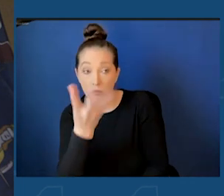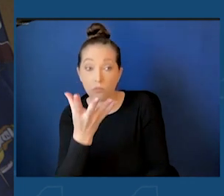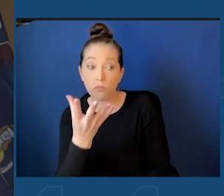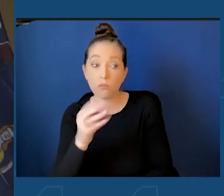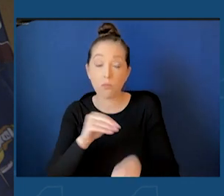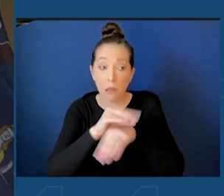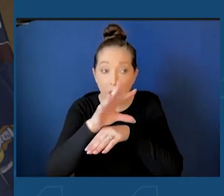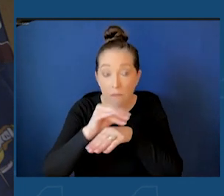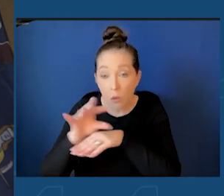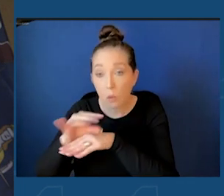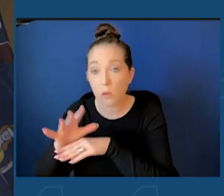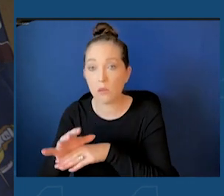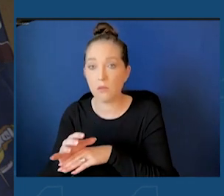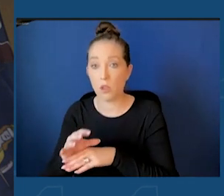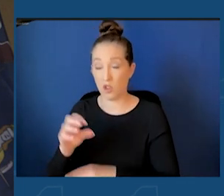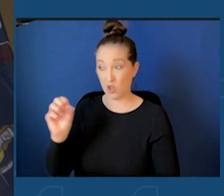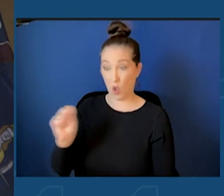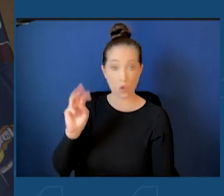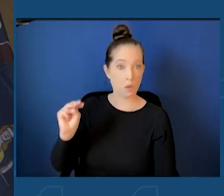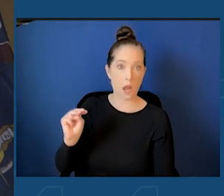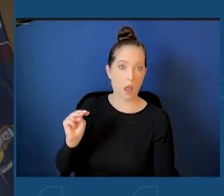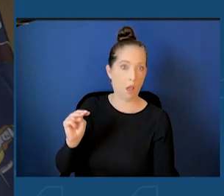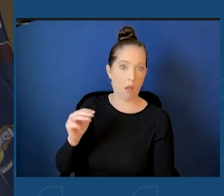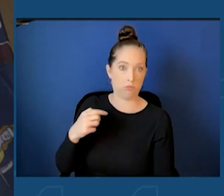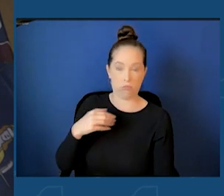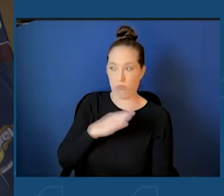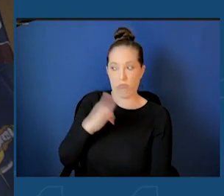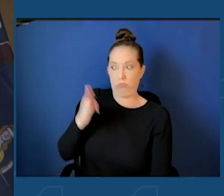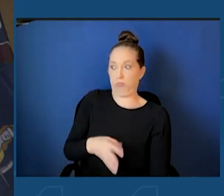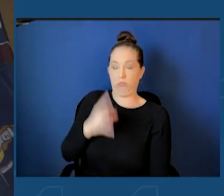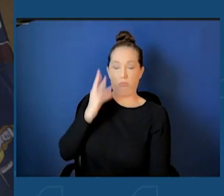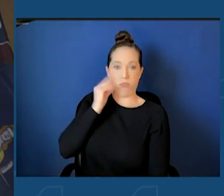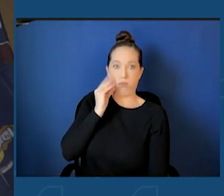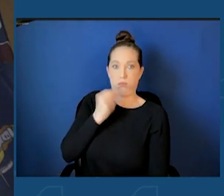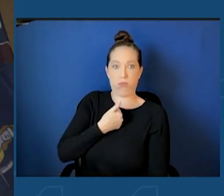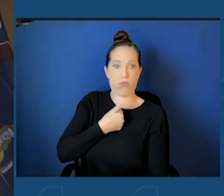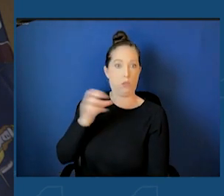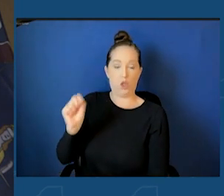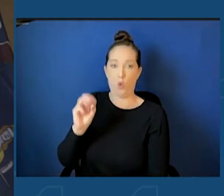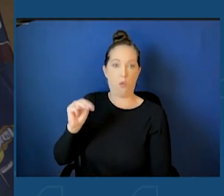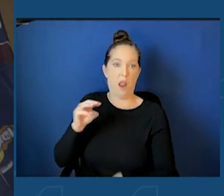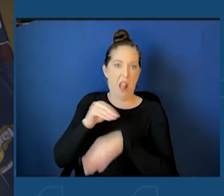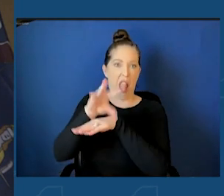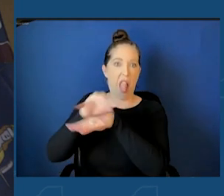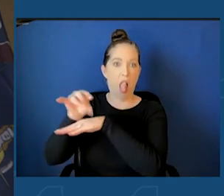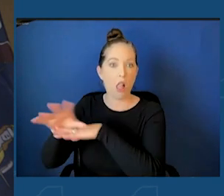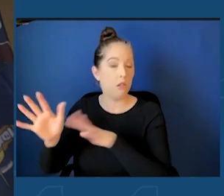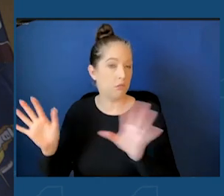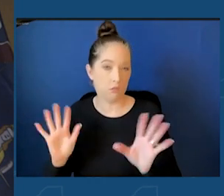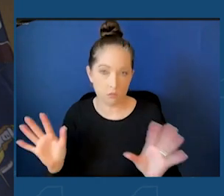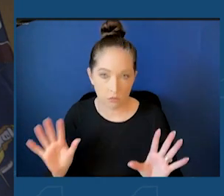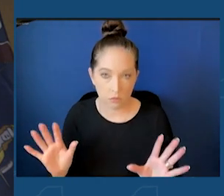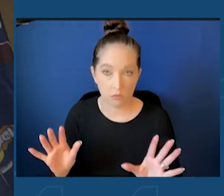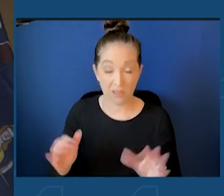Media, I never had to deal with this, never had to deal with this. Now, we talk to the young people. Most of them,